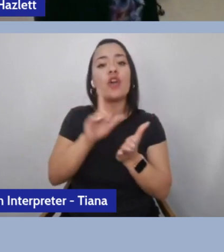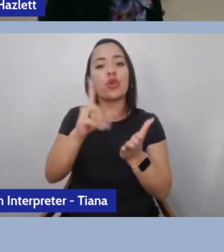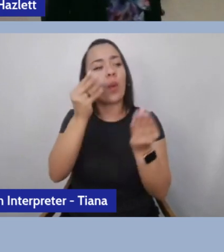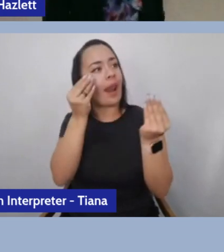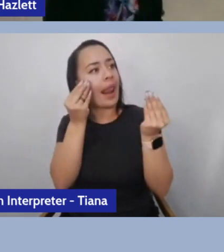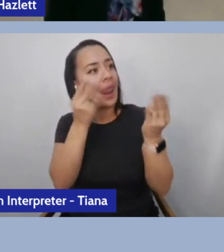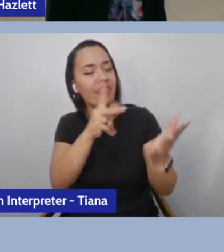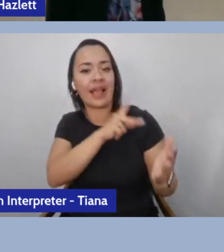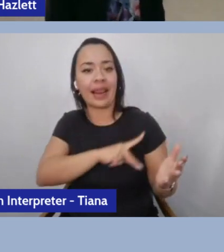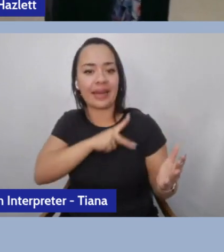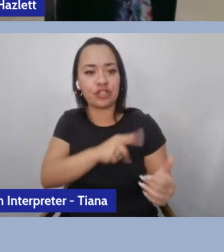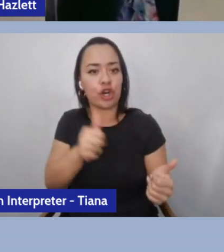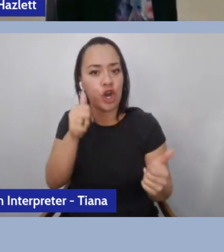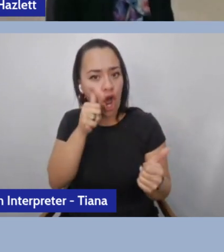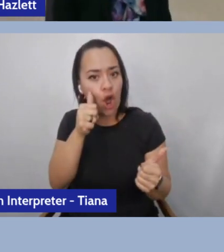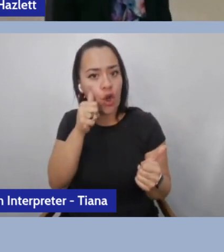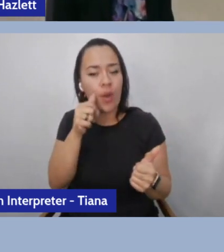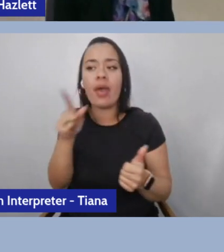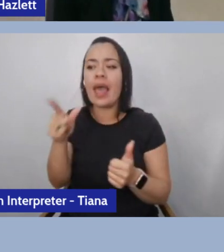know.